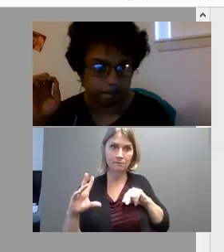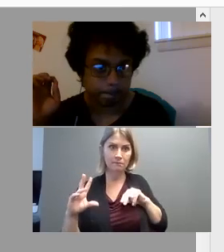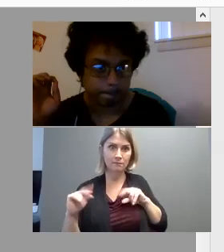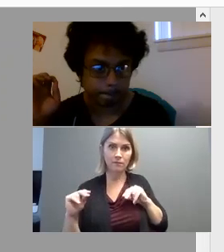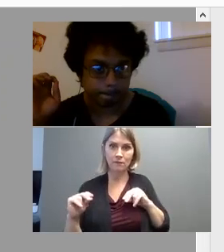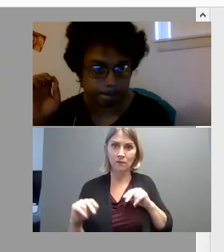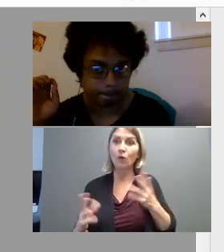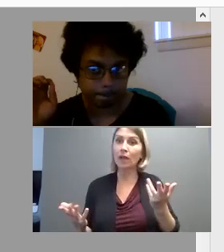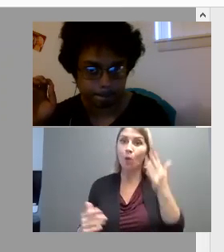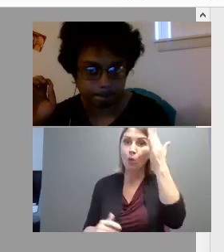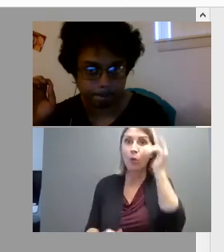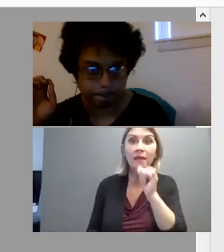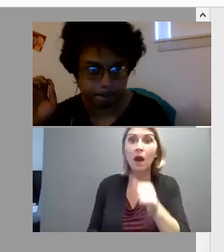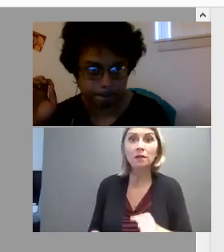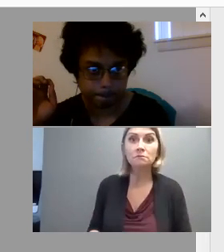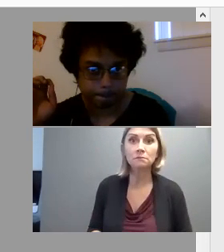not?